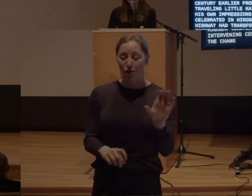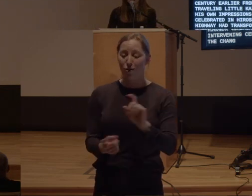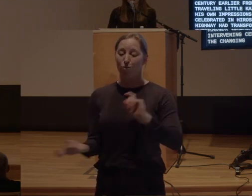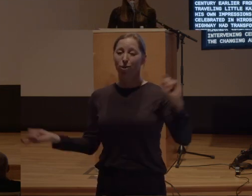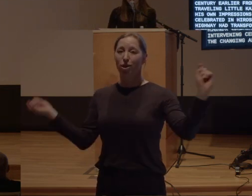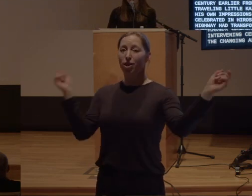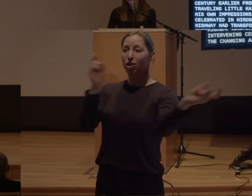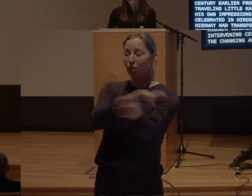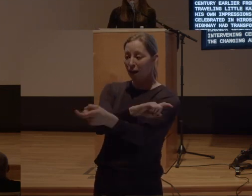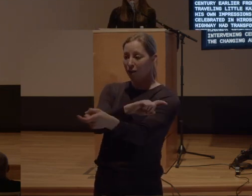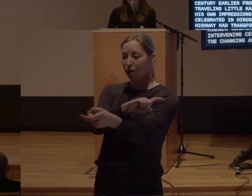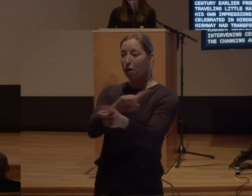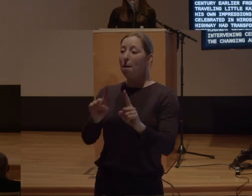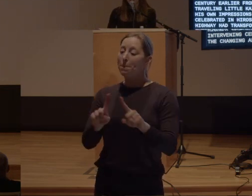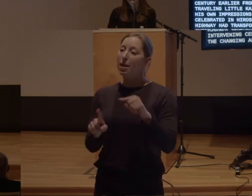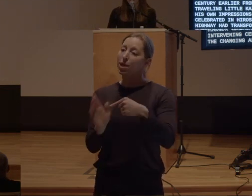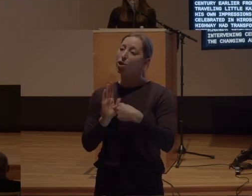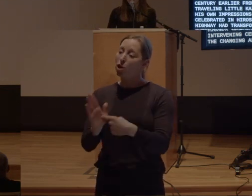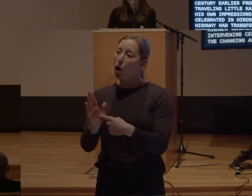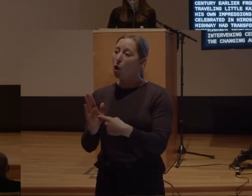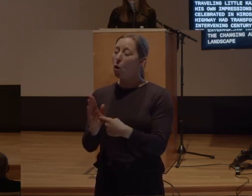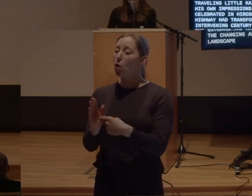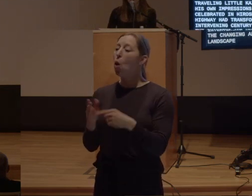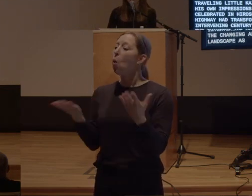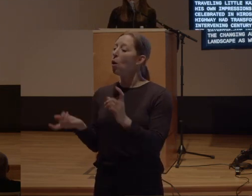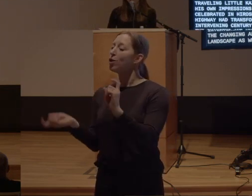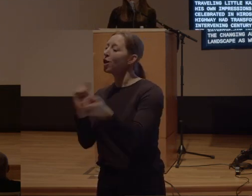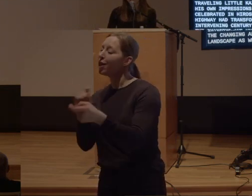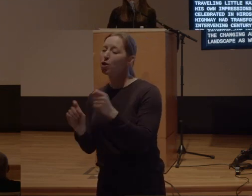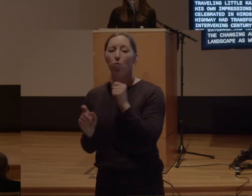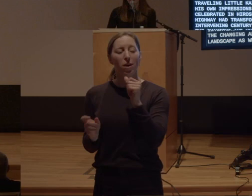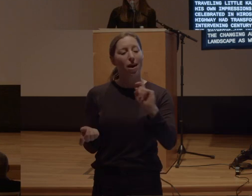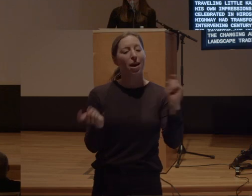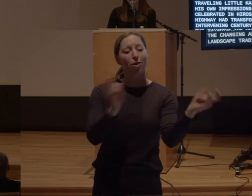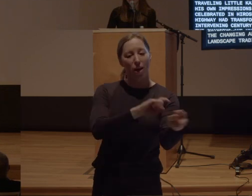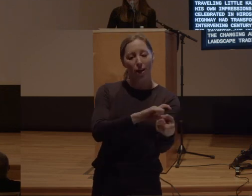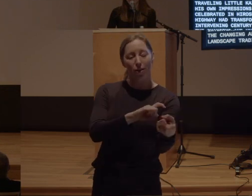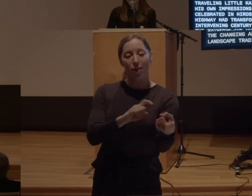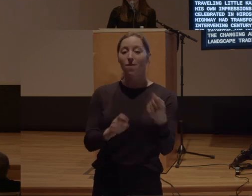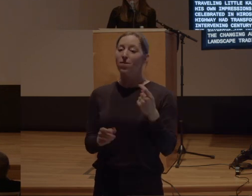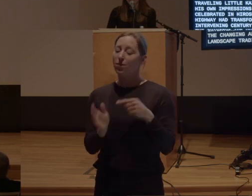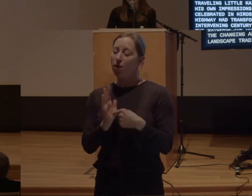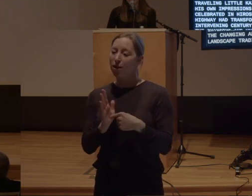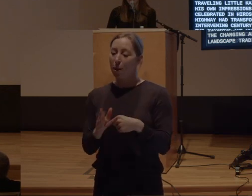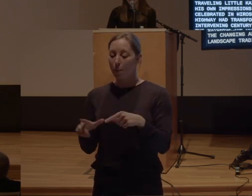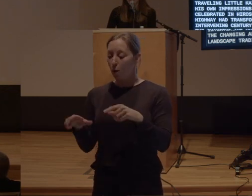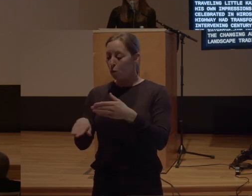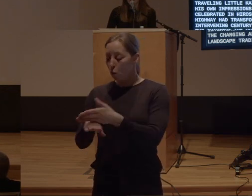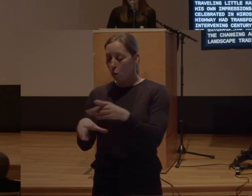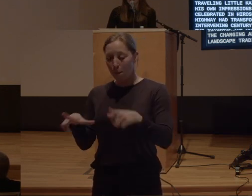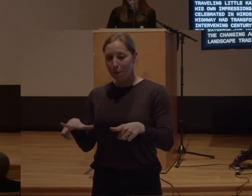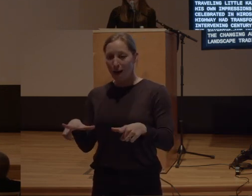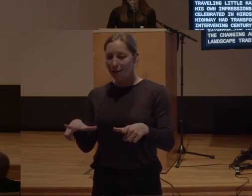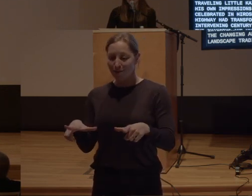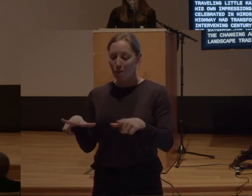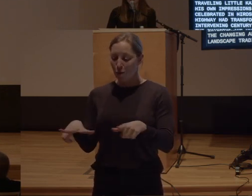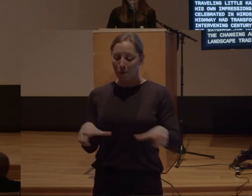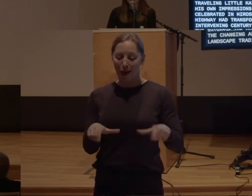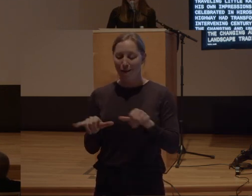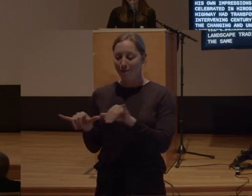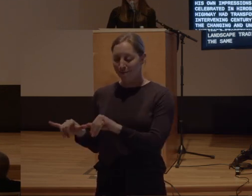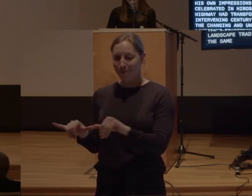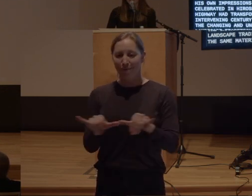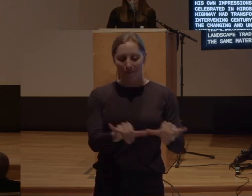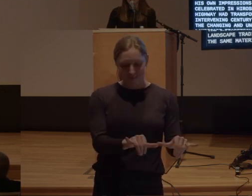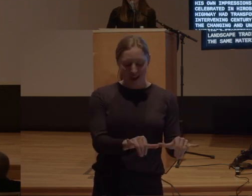and unchanging aspects of the landscape, as well as the woodblock print tradition itself. Sekino diligently used the same